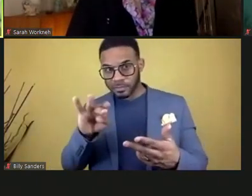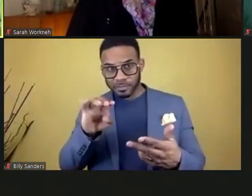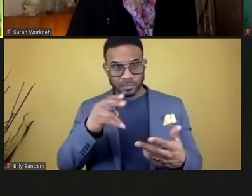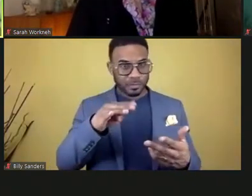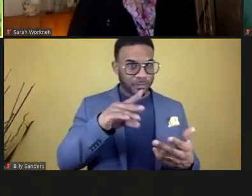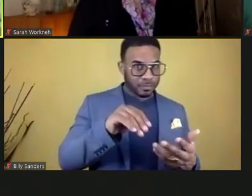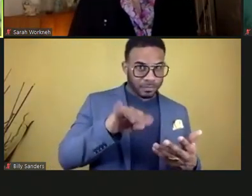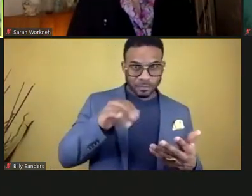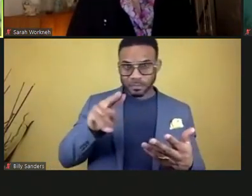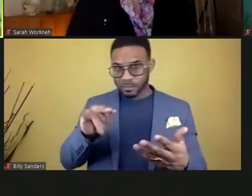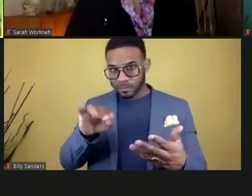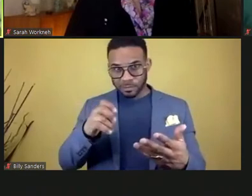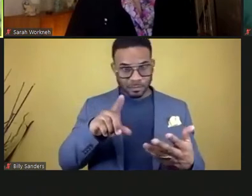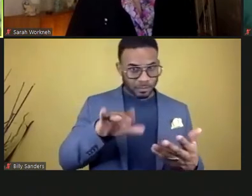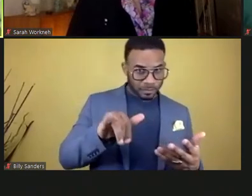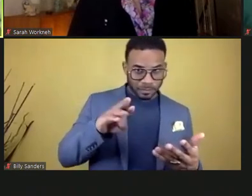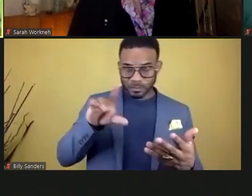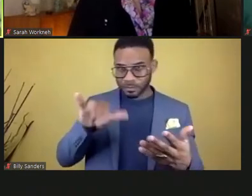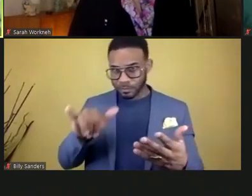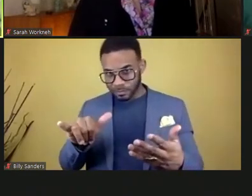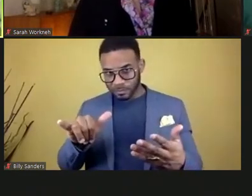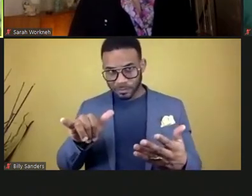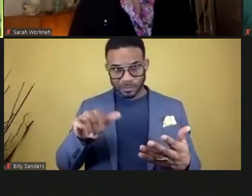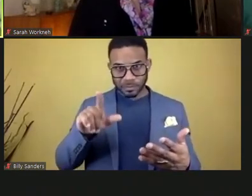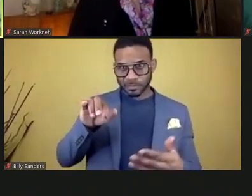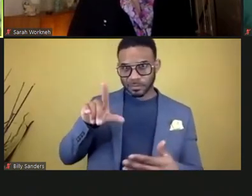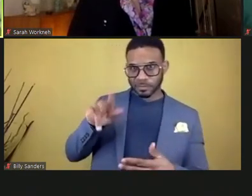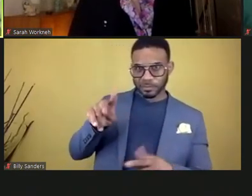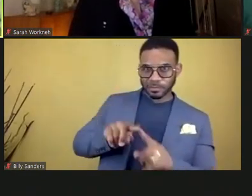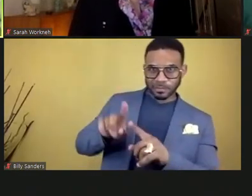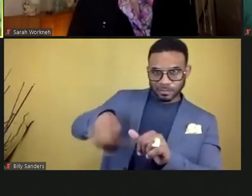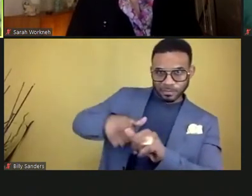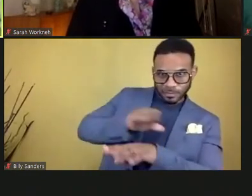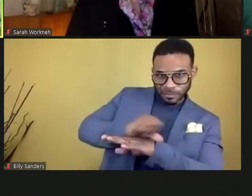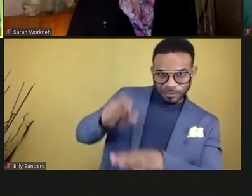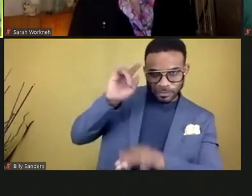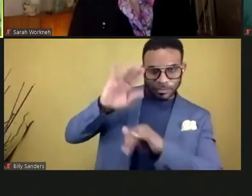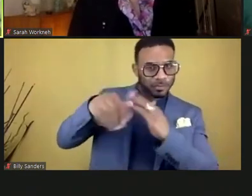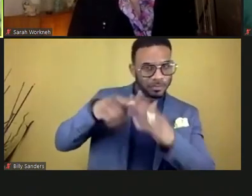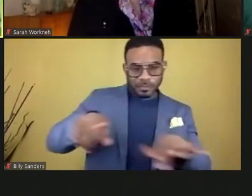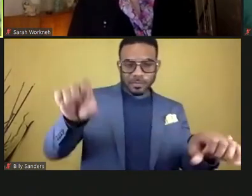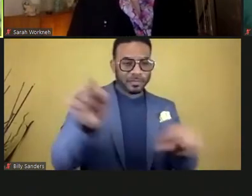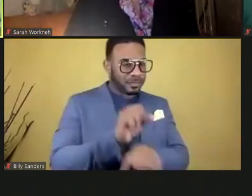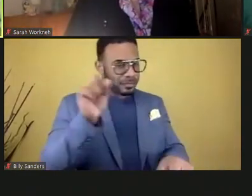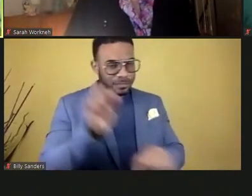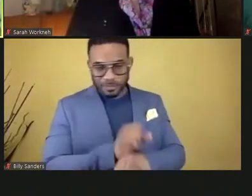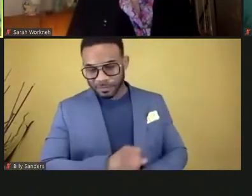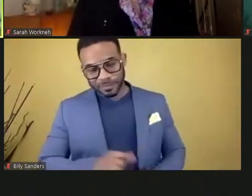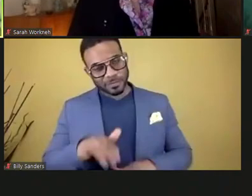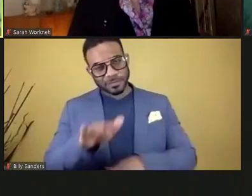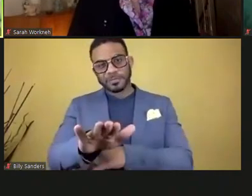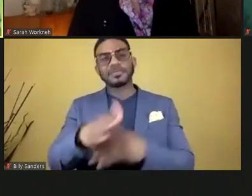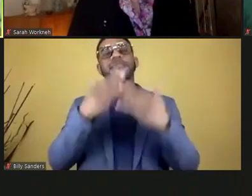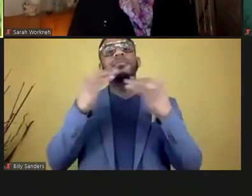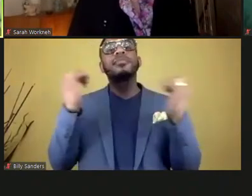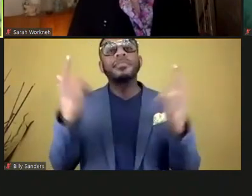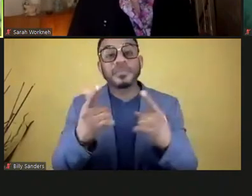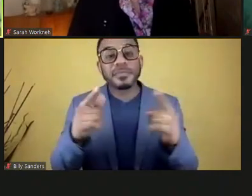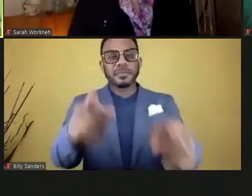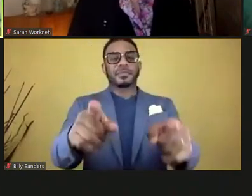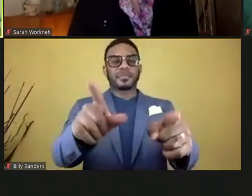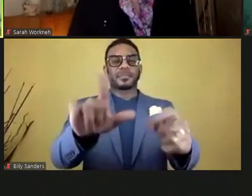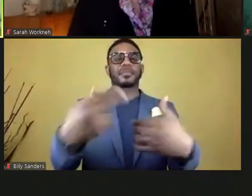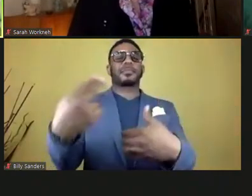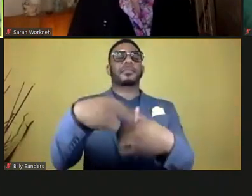and John and Ashley and Billy and Lillian too, for all that you've done this evening. And thanks to all of you who